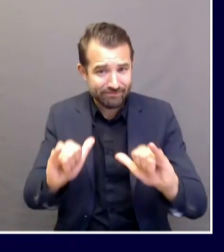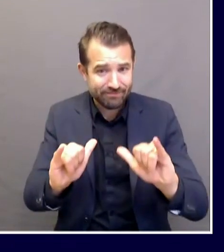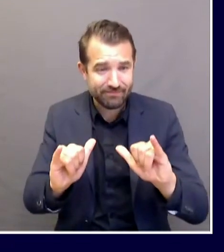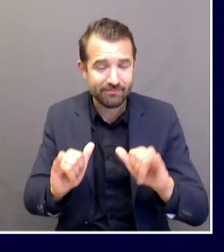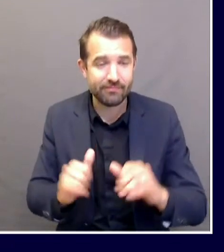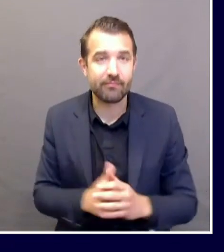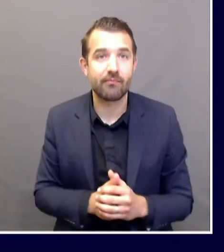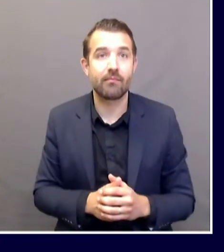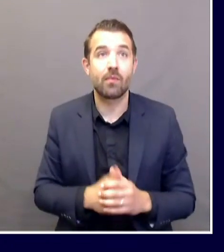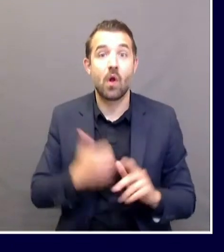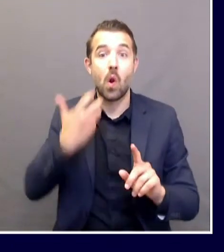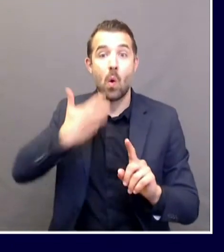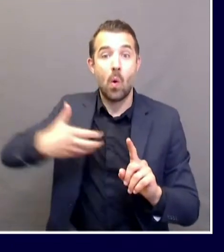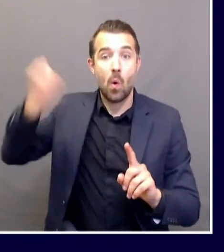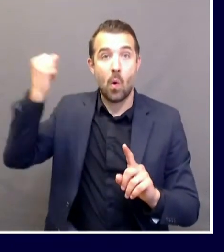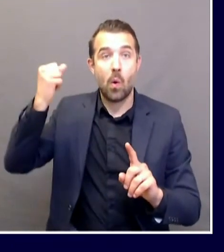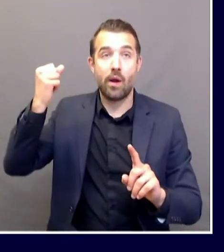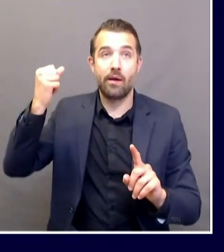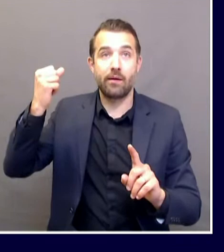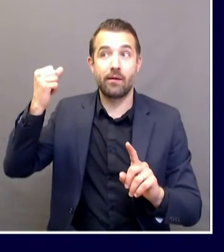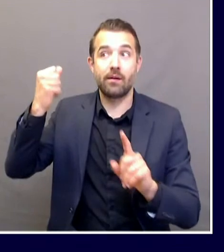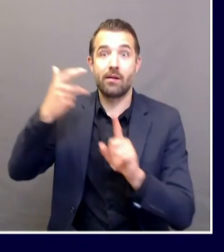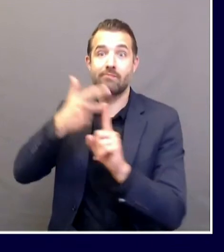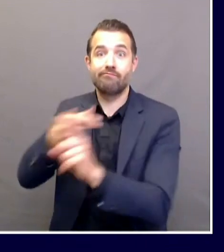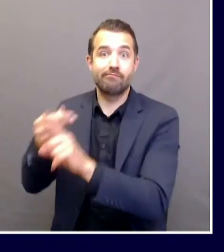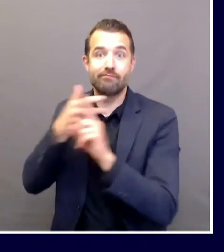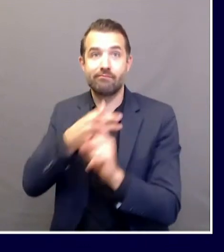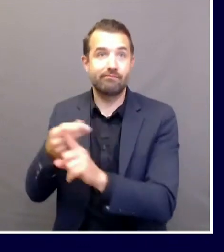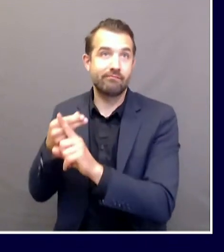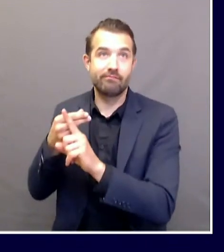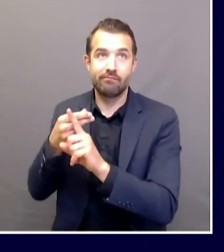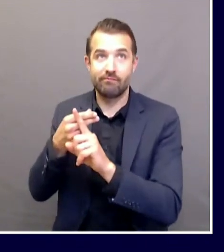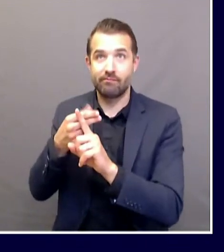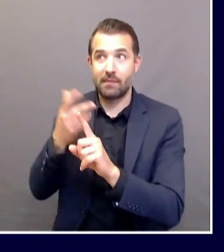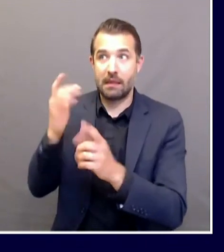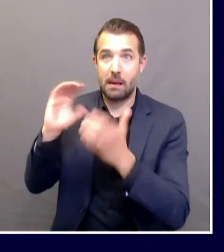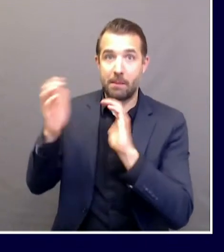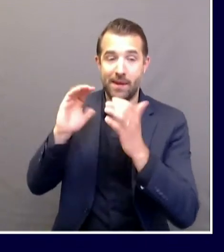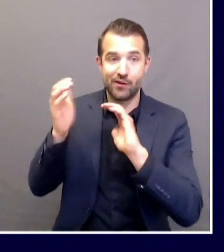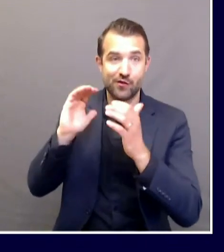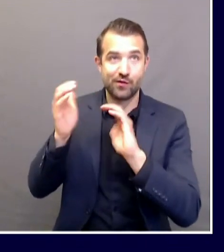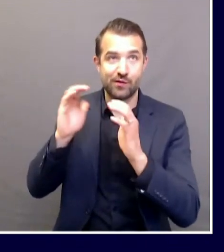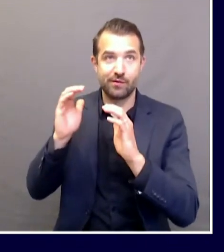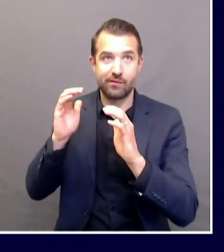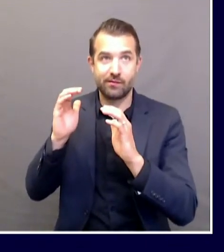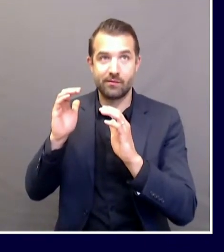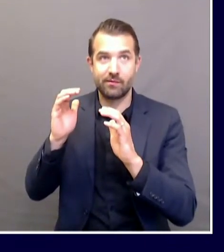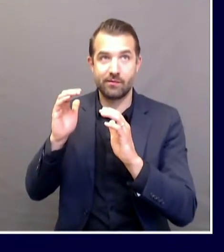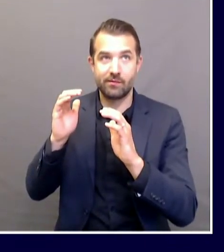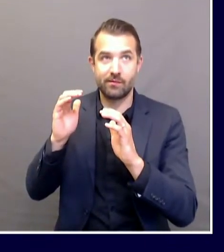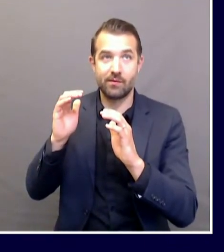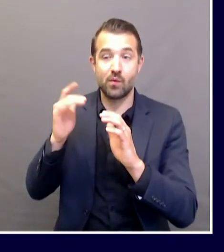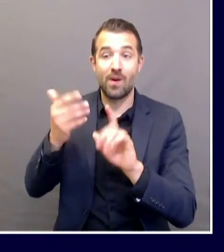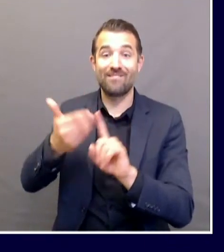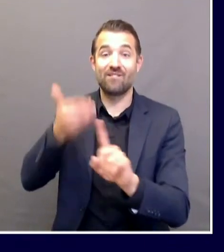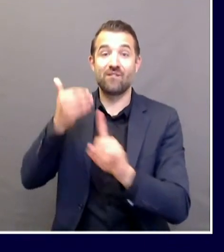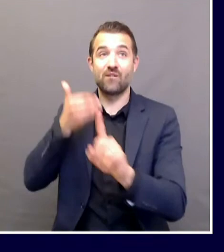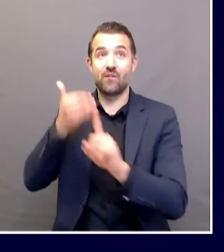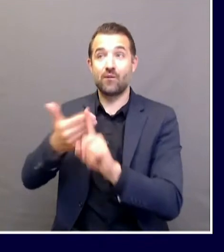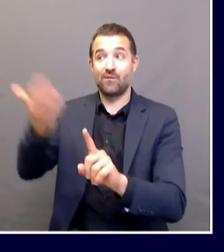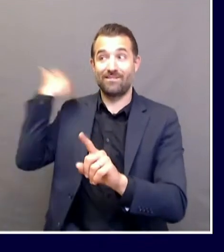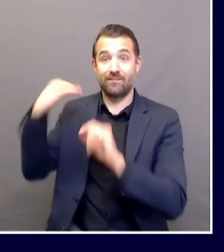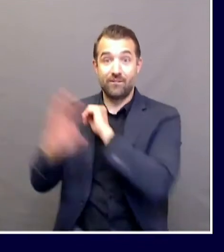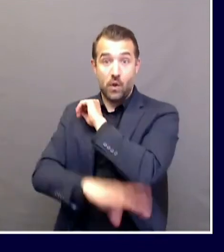come down, as evidenced by the fall in average hospitalization rates, not every older person in Maine